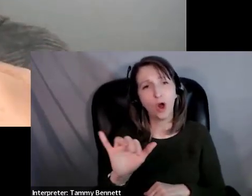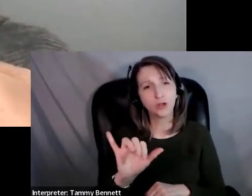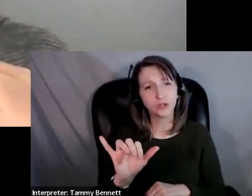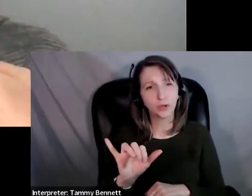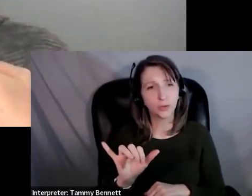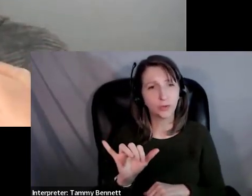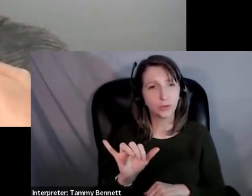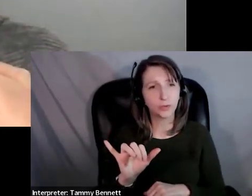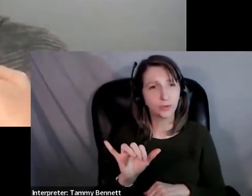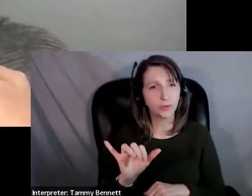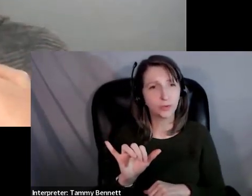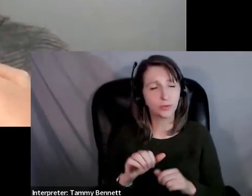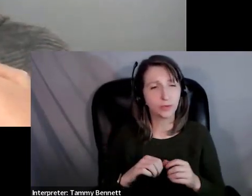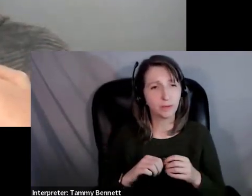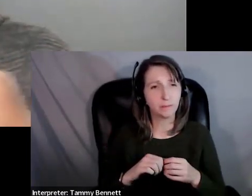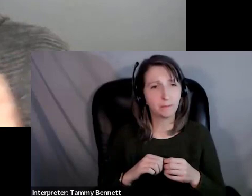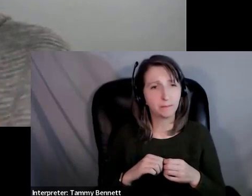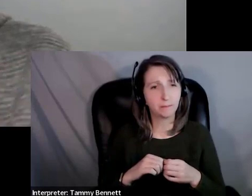uh,